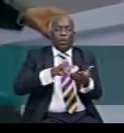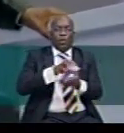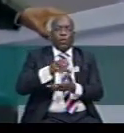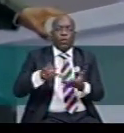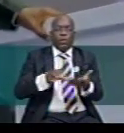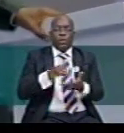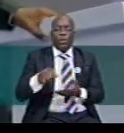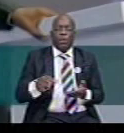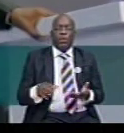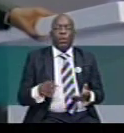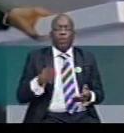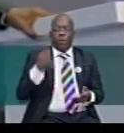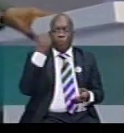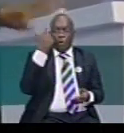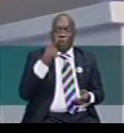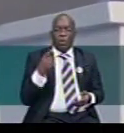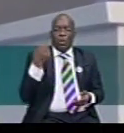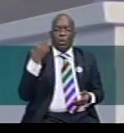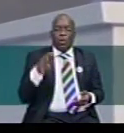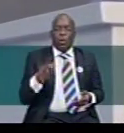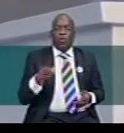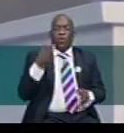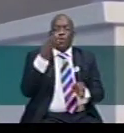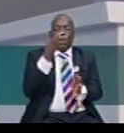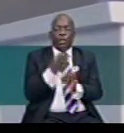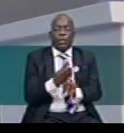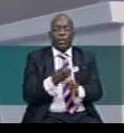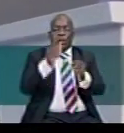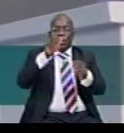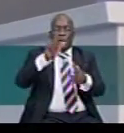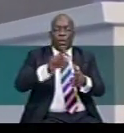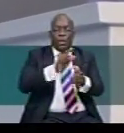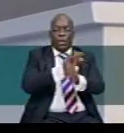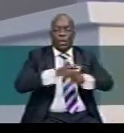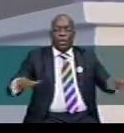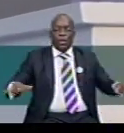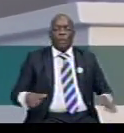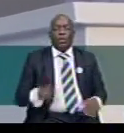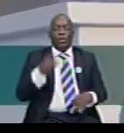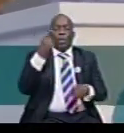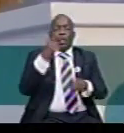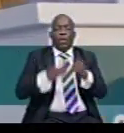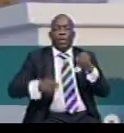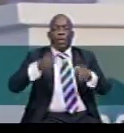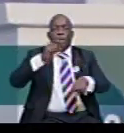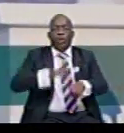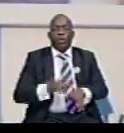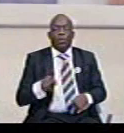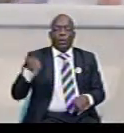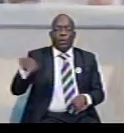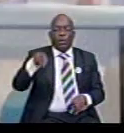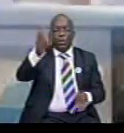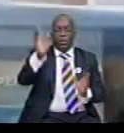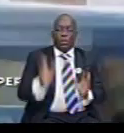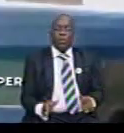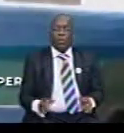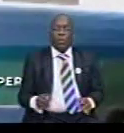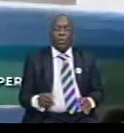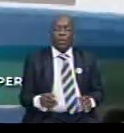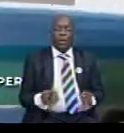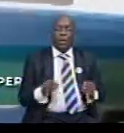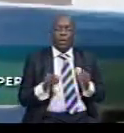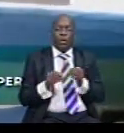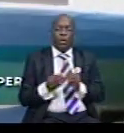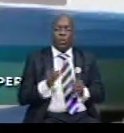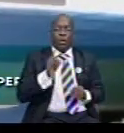end time pilgrims. Look at number one. Number one is the dreadful pursuits of